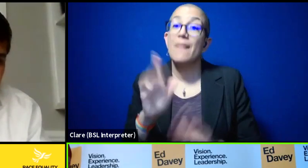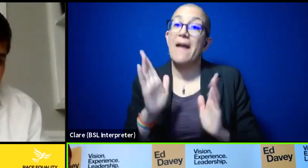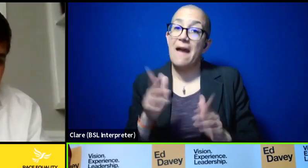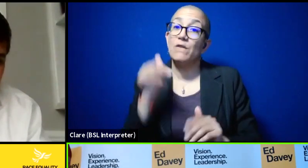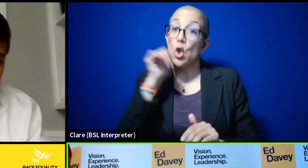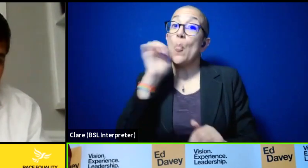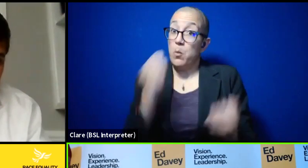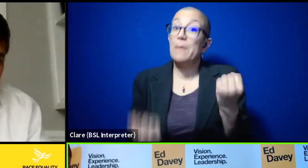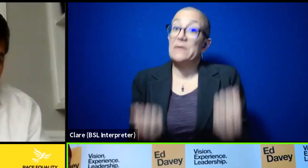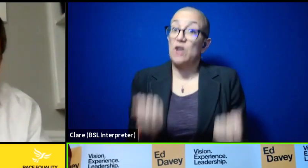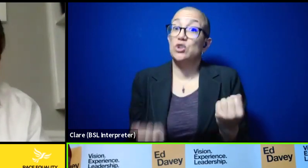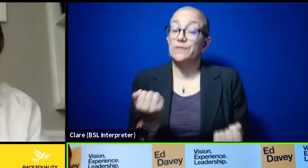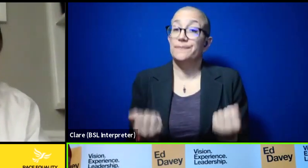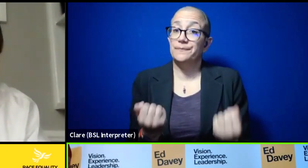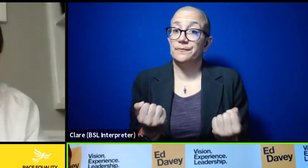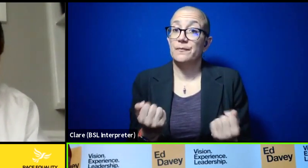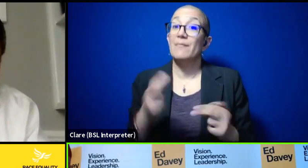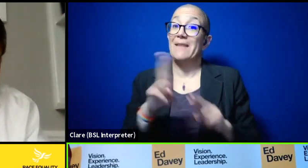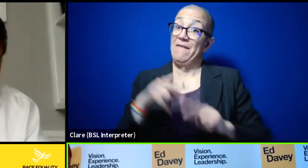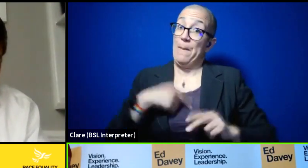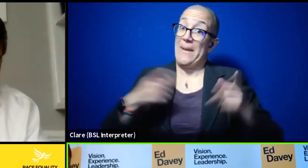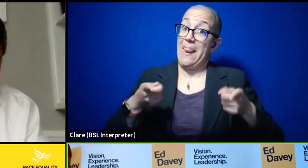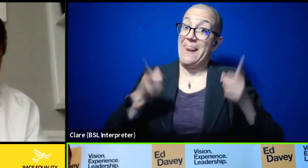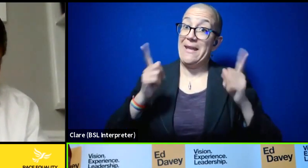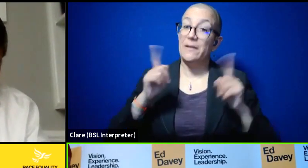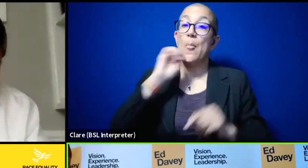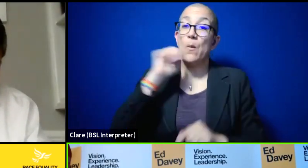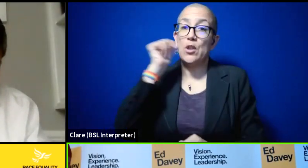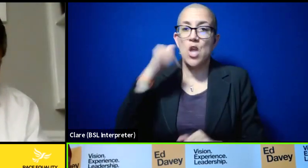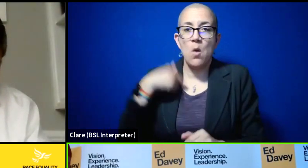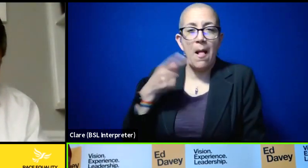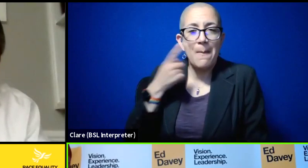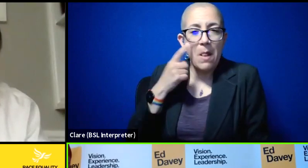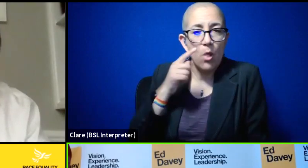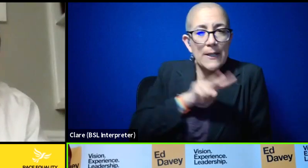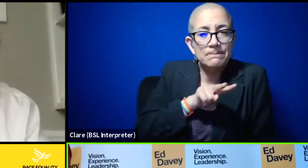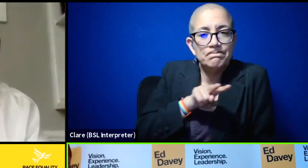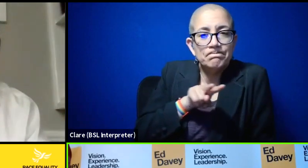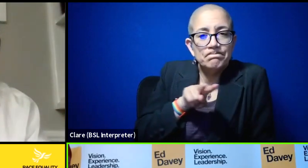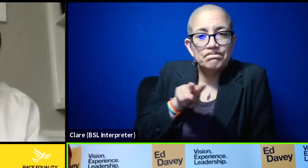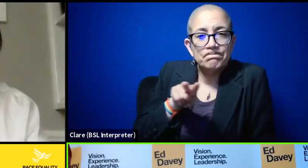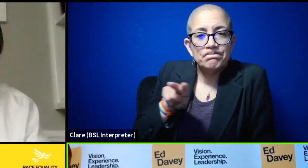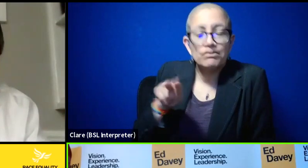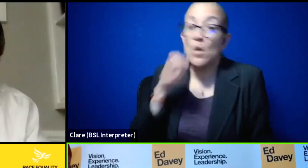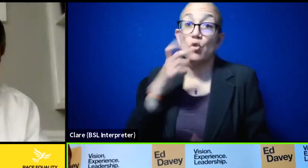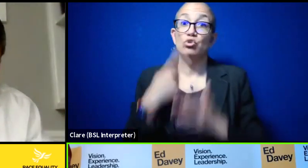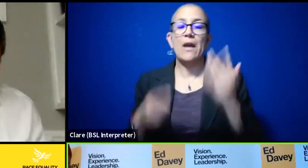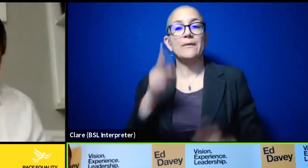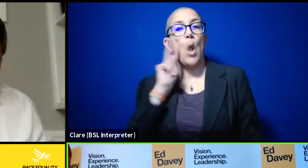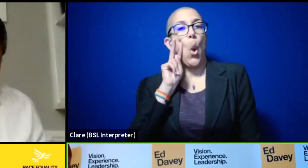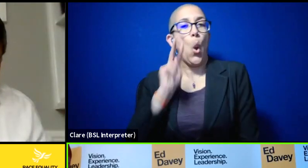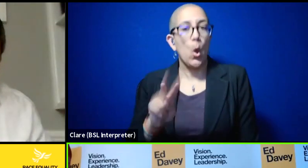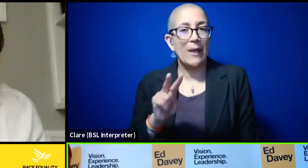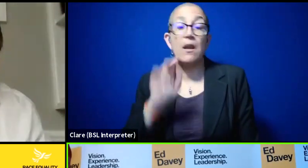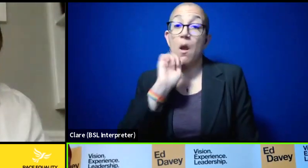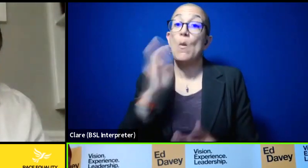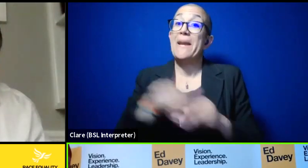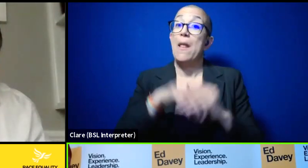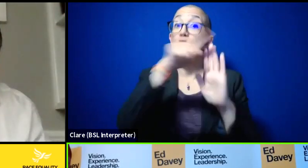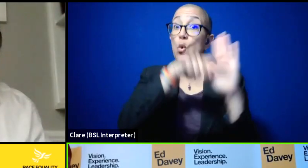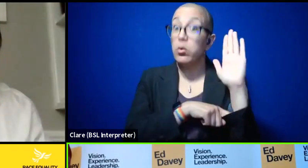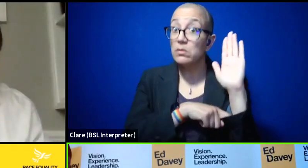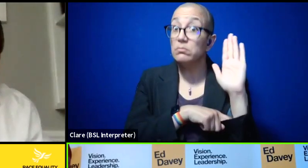do. And if I'm leader, they'll know that I'll be looking, and not just looking, I'll be within the rules that we're allowed to